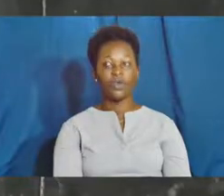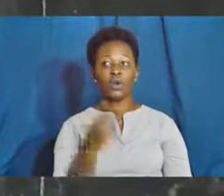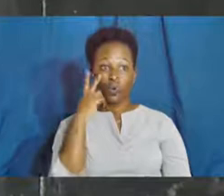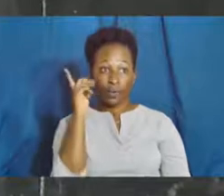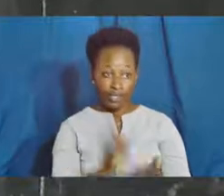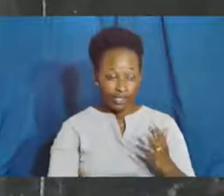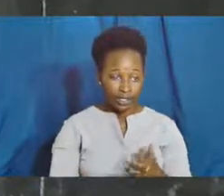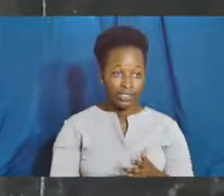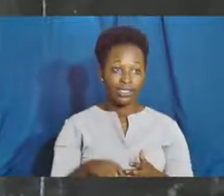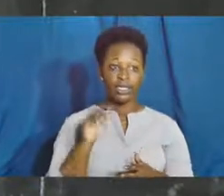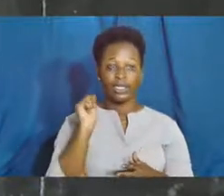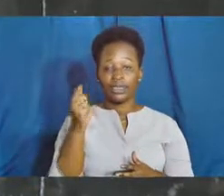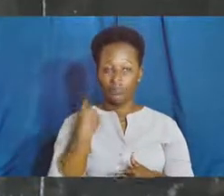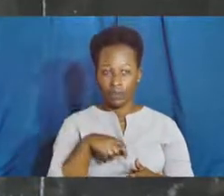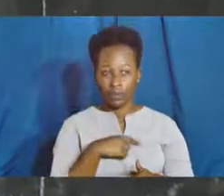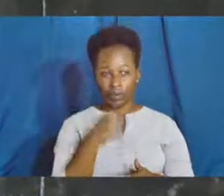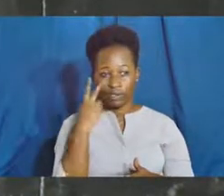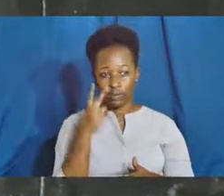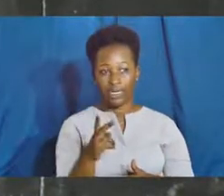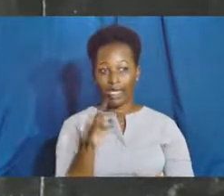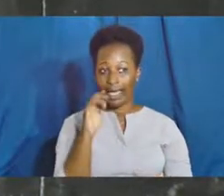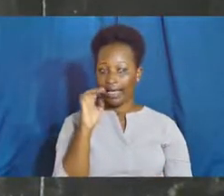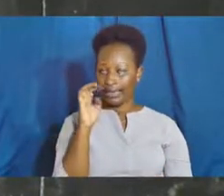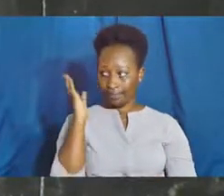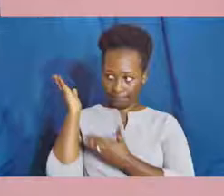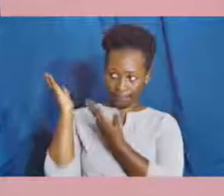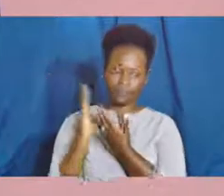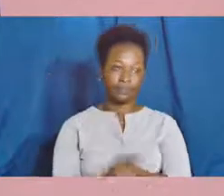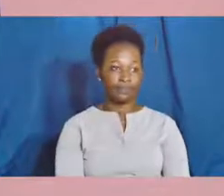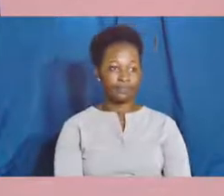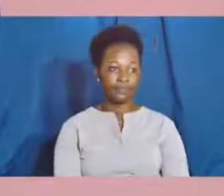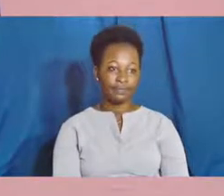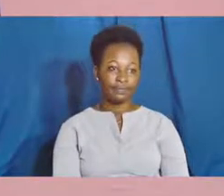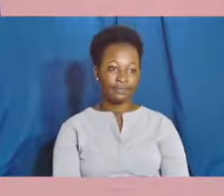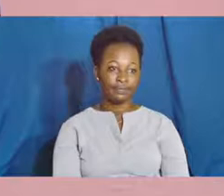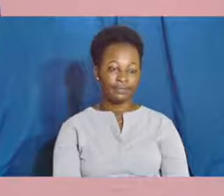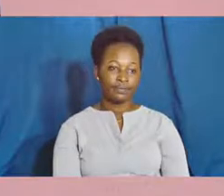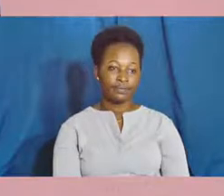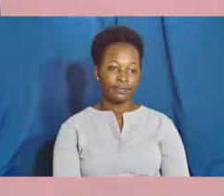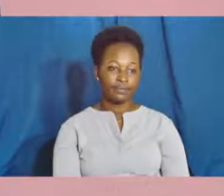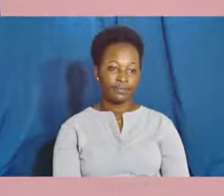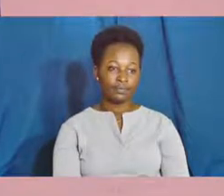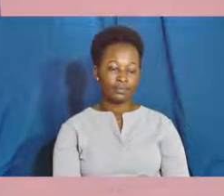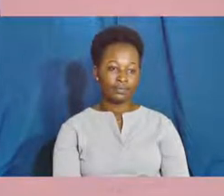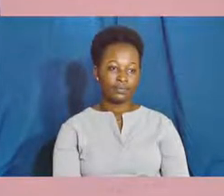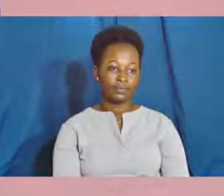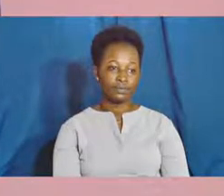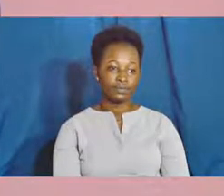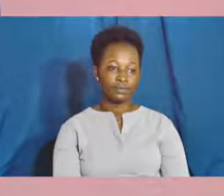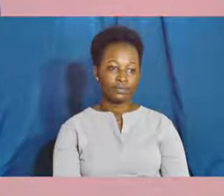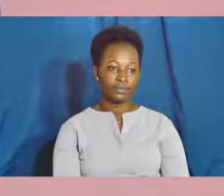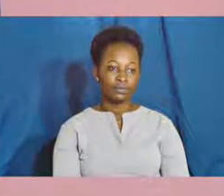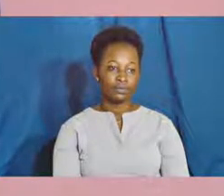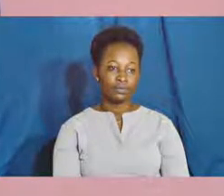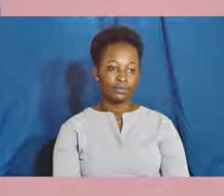We find there is E 2. Then you move to that. This is